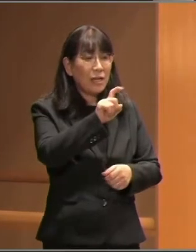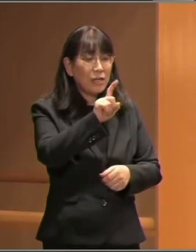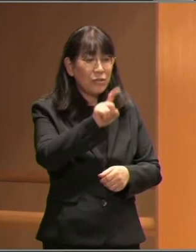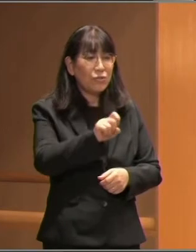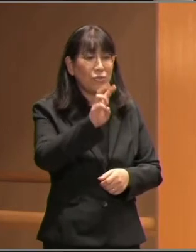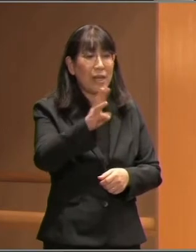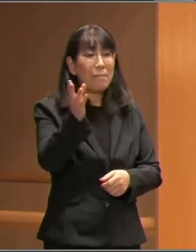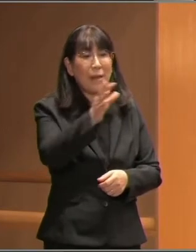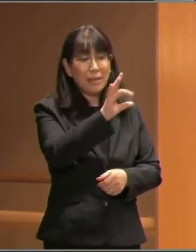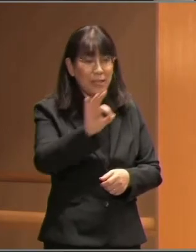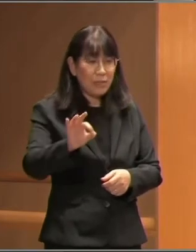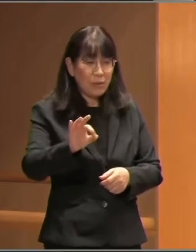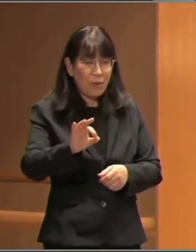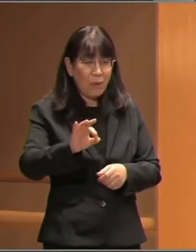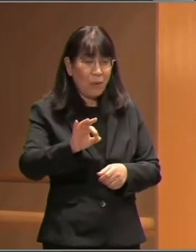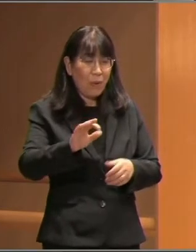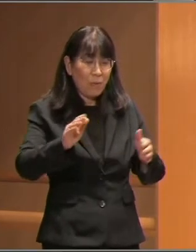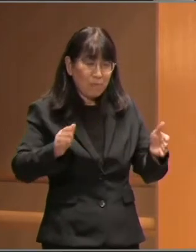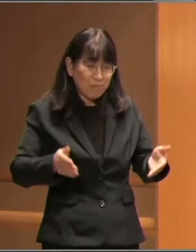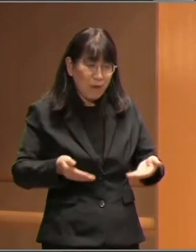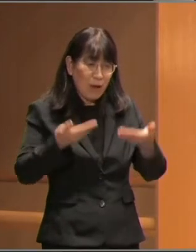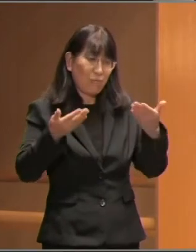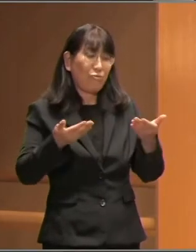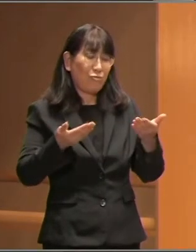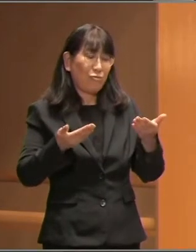about 13%.